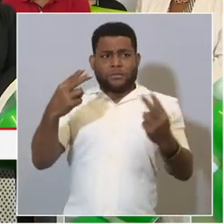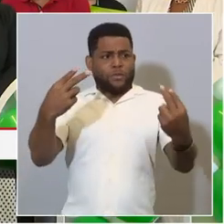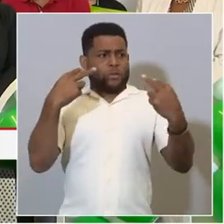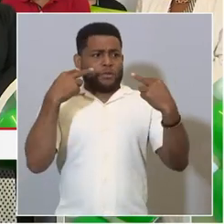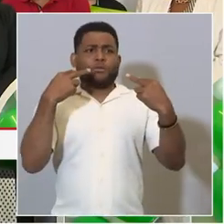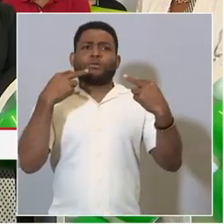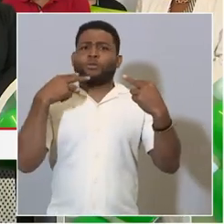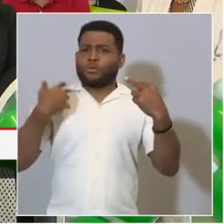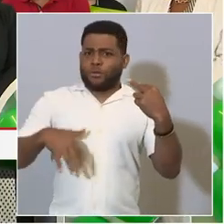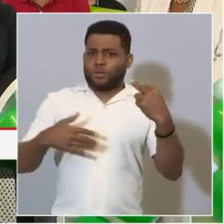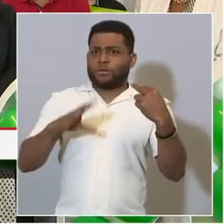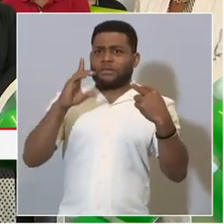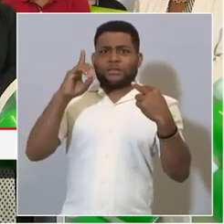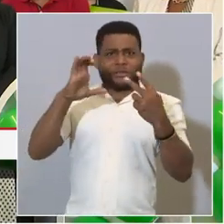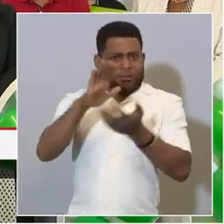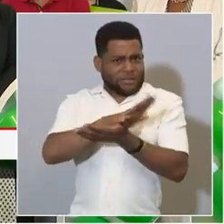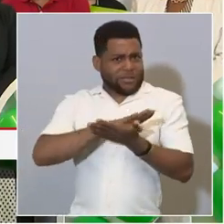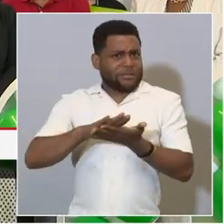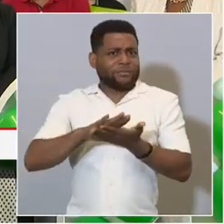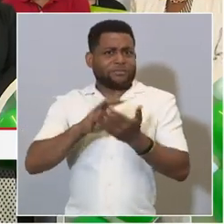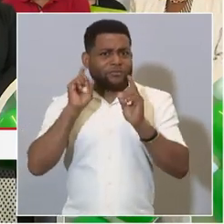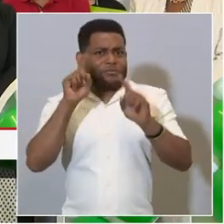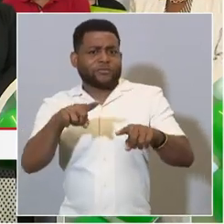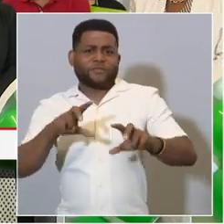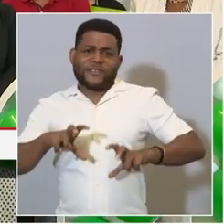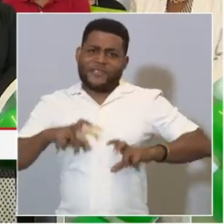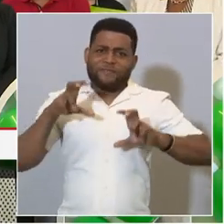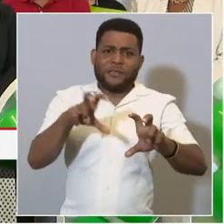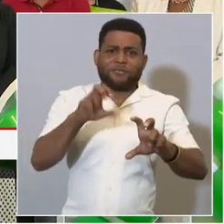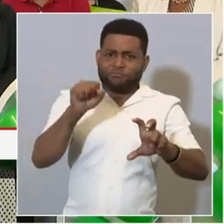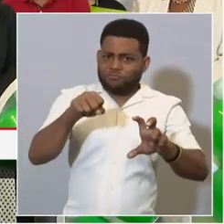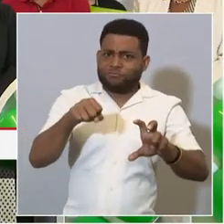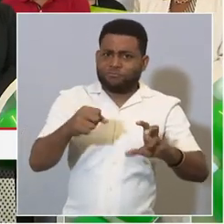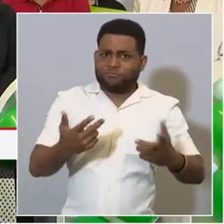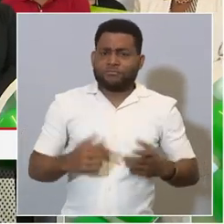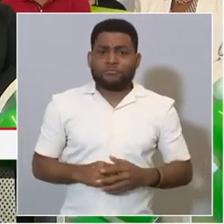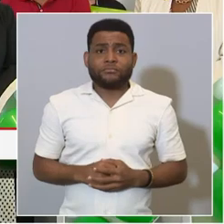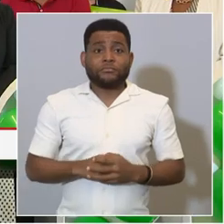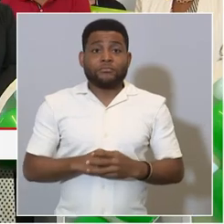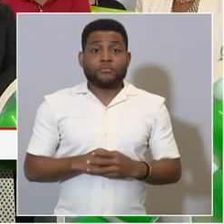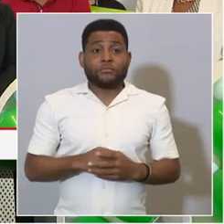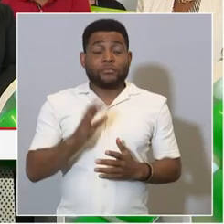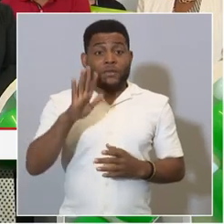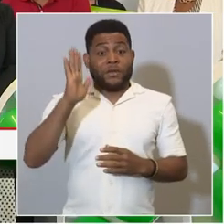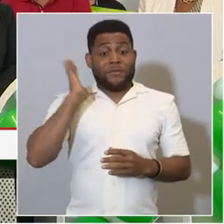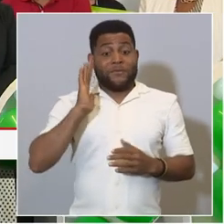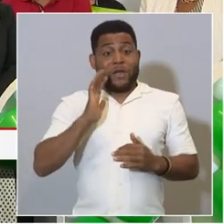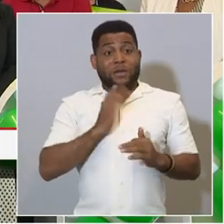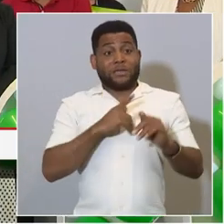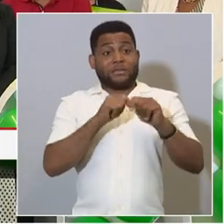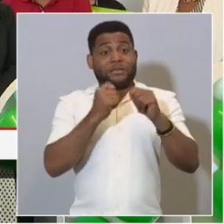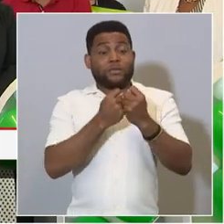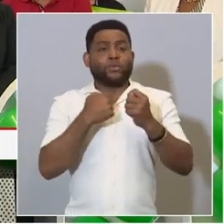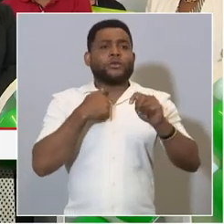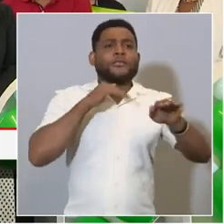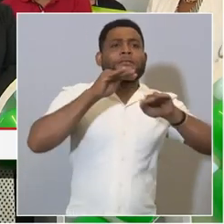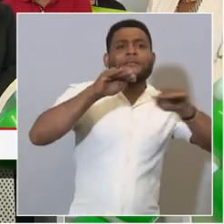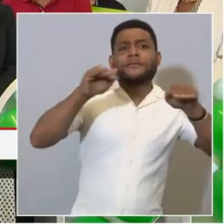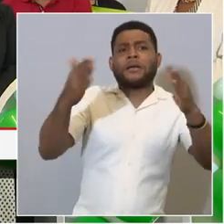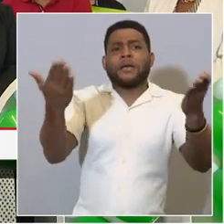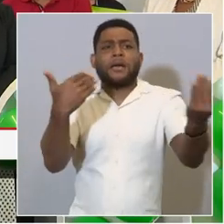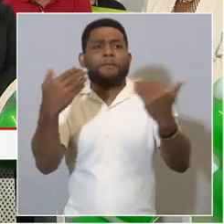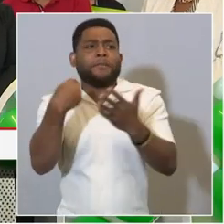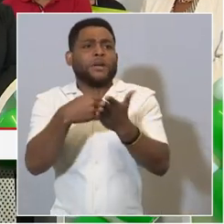So these teams went out, found great projects, got financing for great projects, and built those projects. So